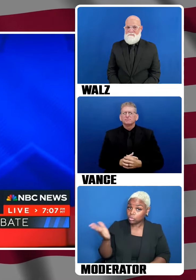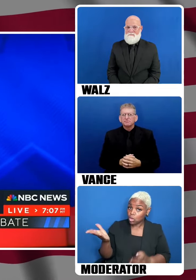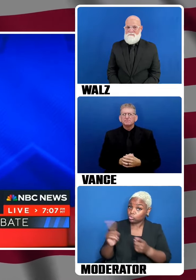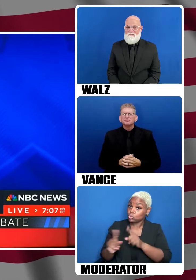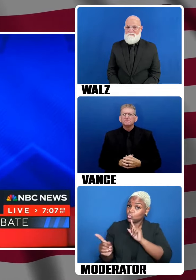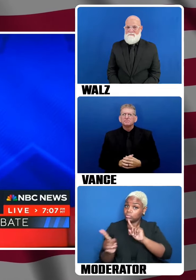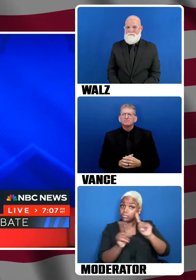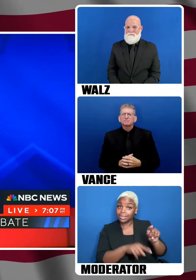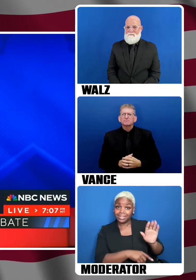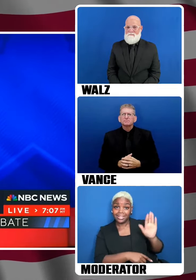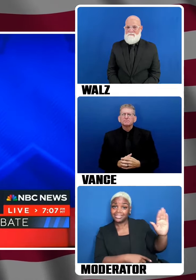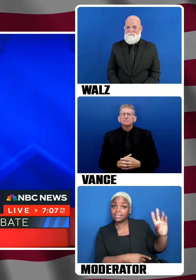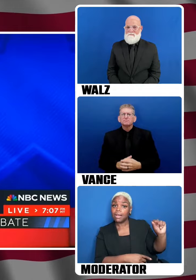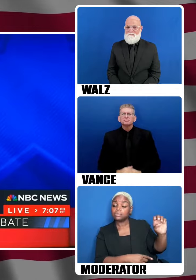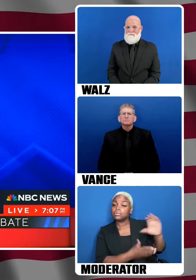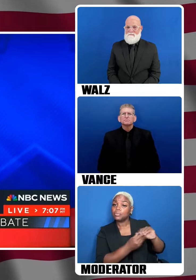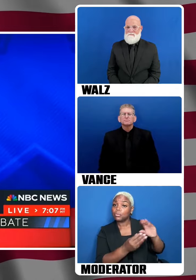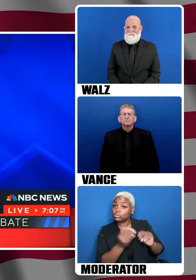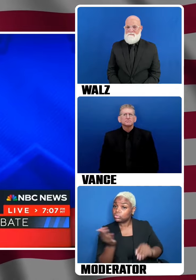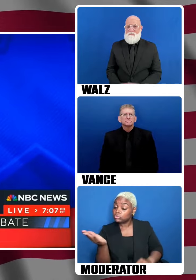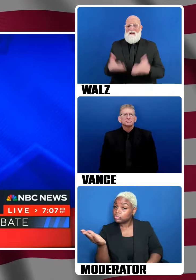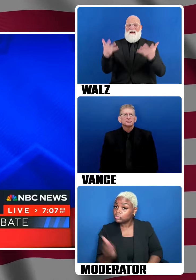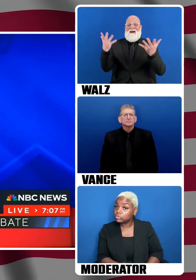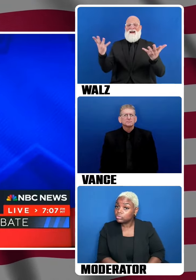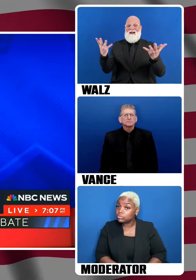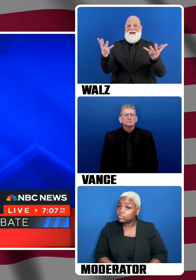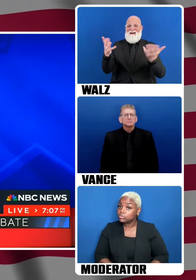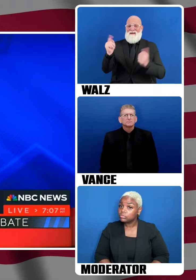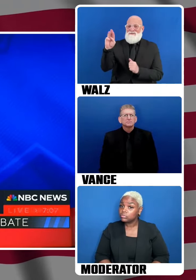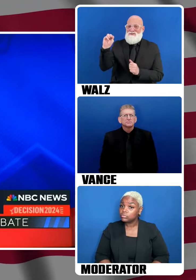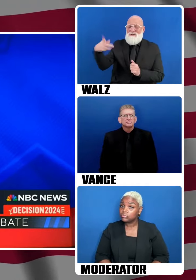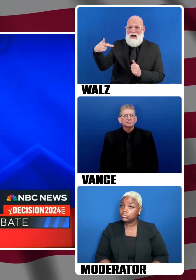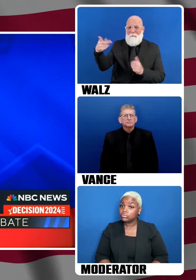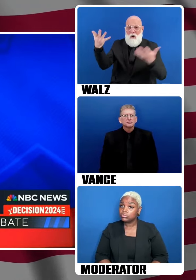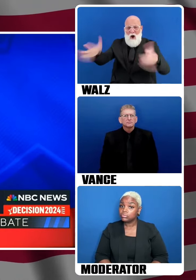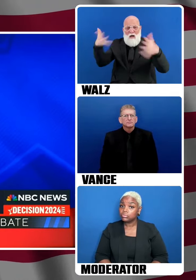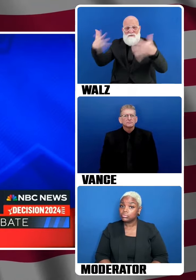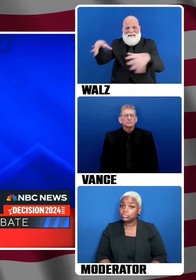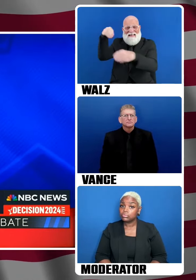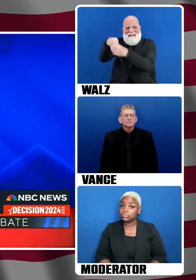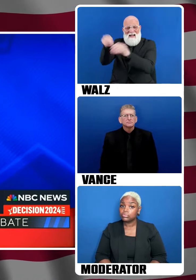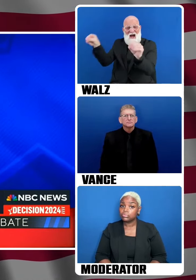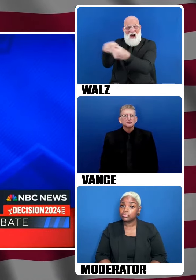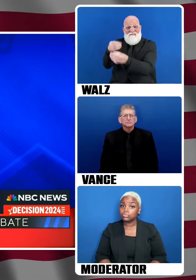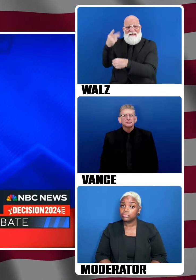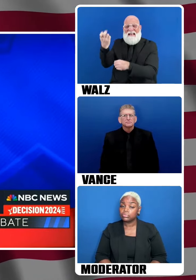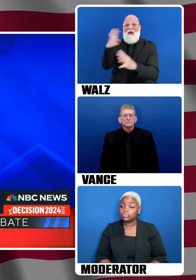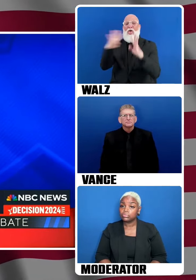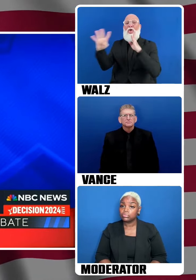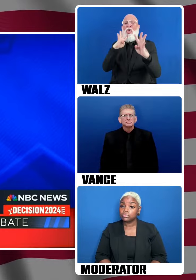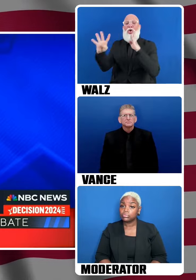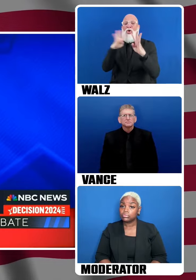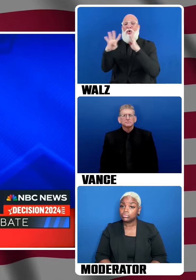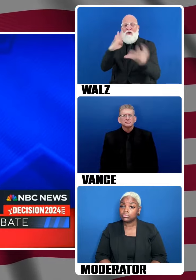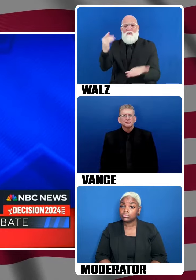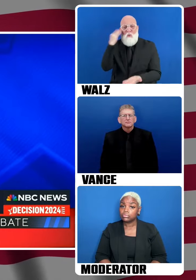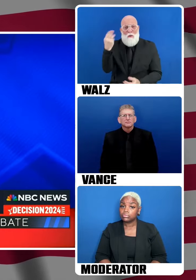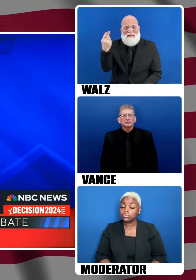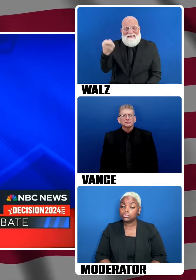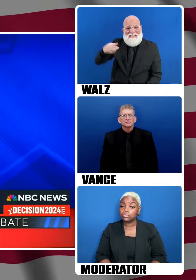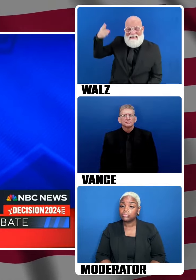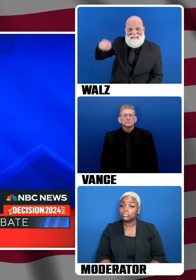was in office. We'll sometimes hear a revisionist history, but when Donald Trump was in office, it was Donald Trump who we had a coalition of